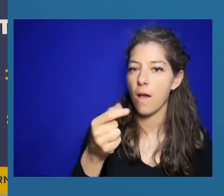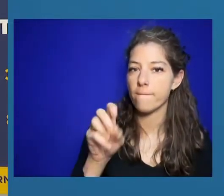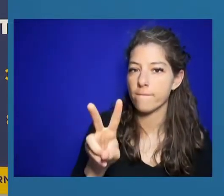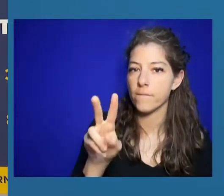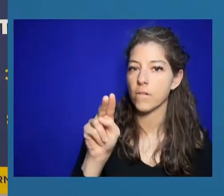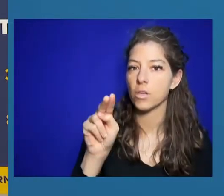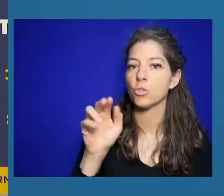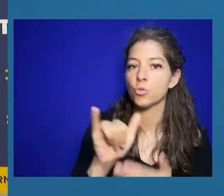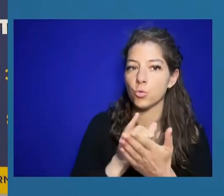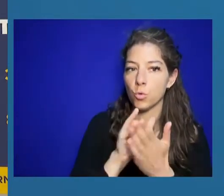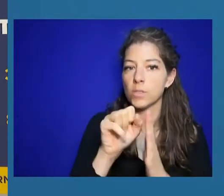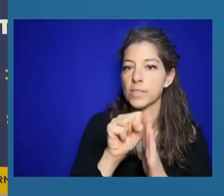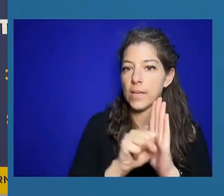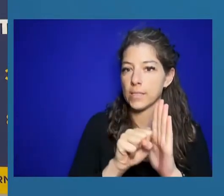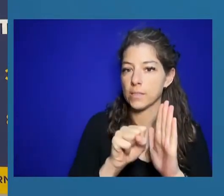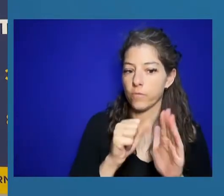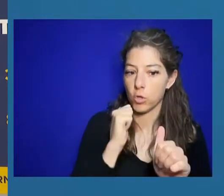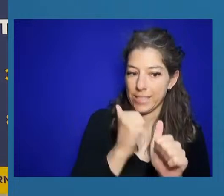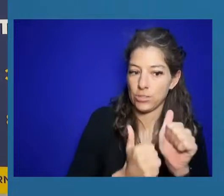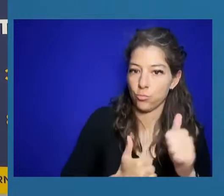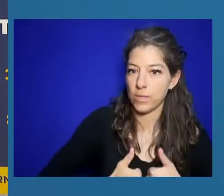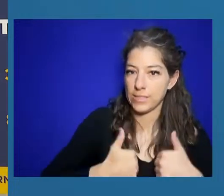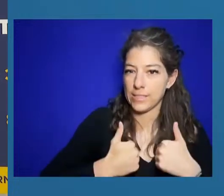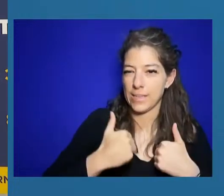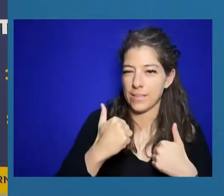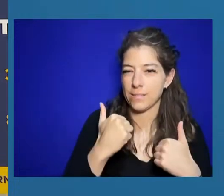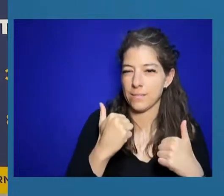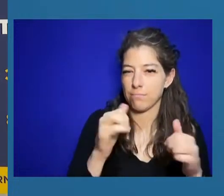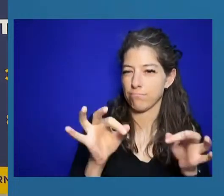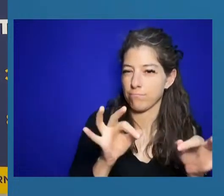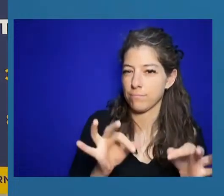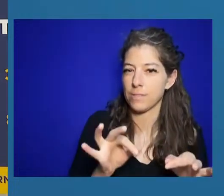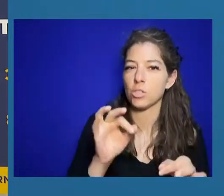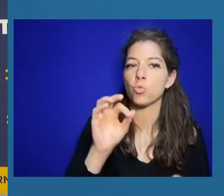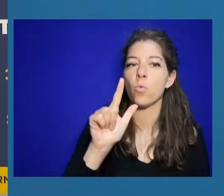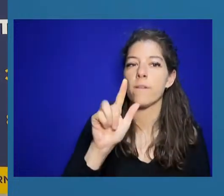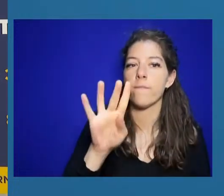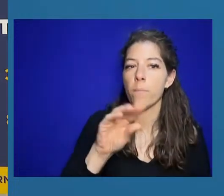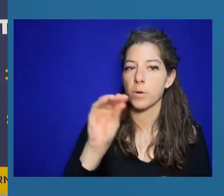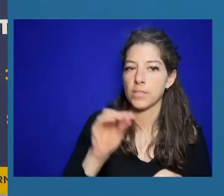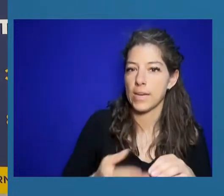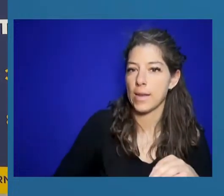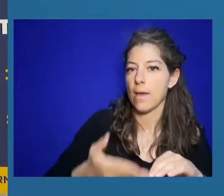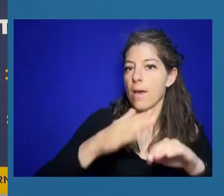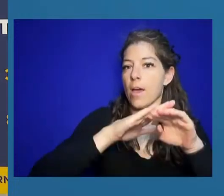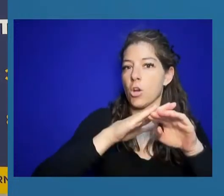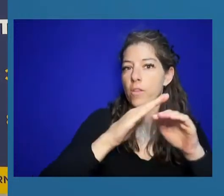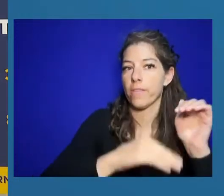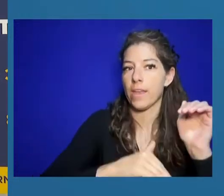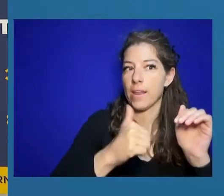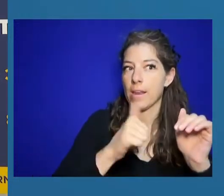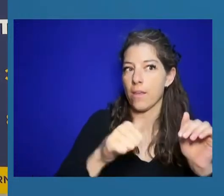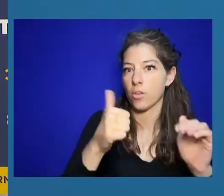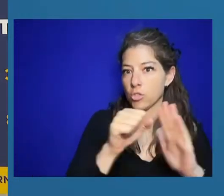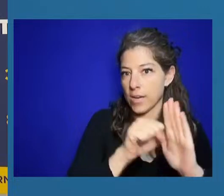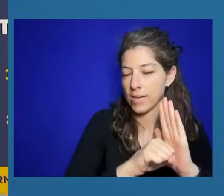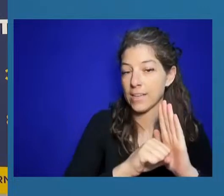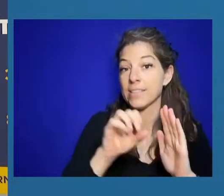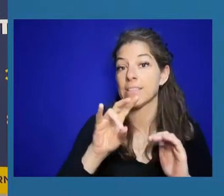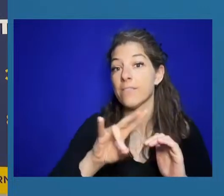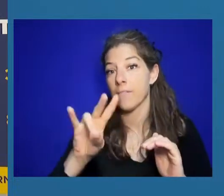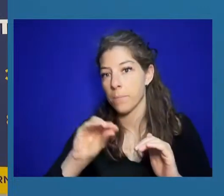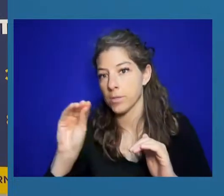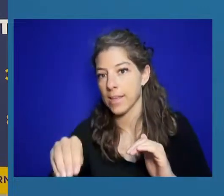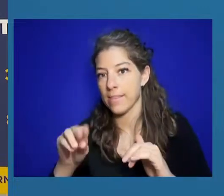resident outlay for Medicaid is 24% higher than any other state and 77% higher than the